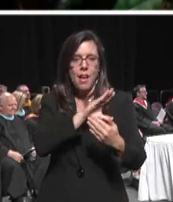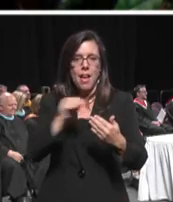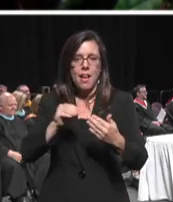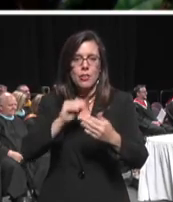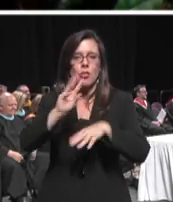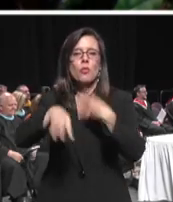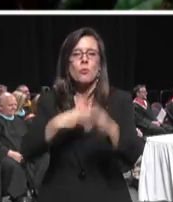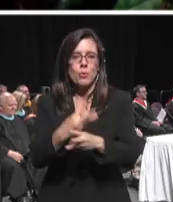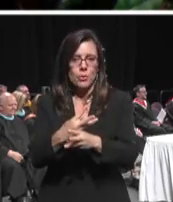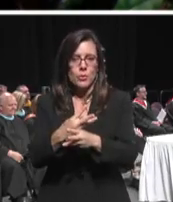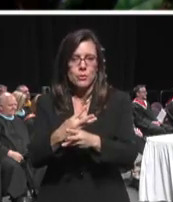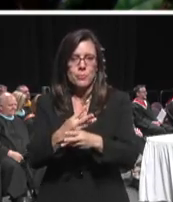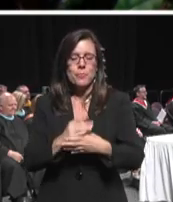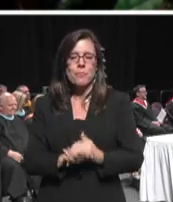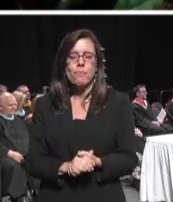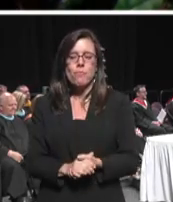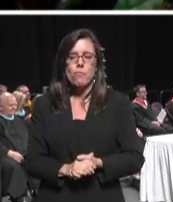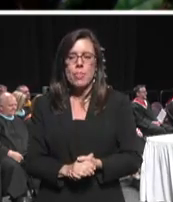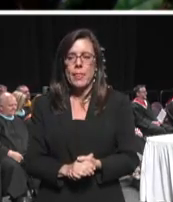world.